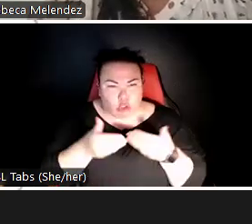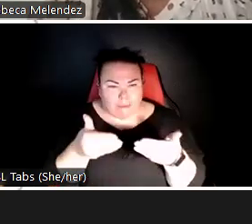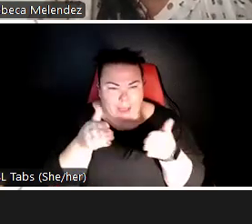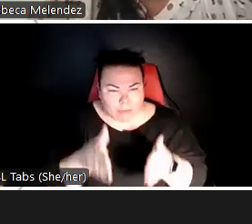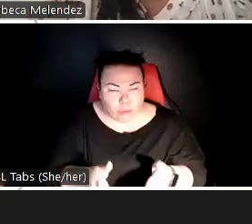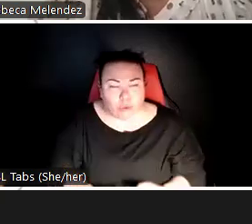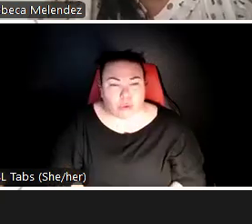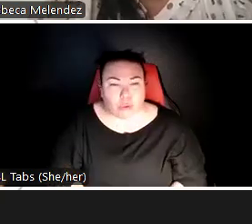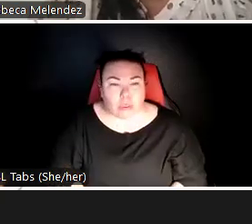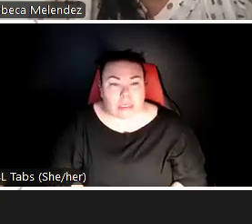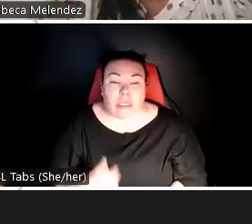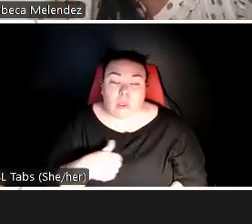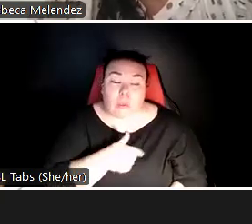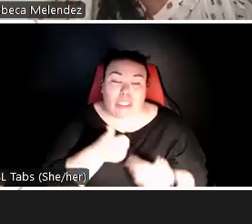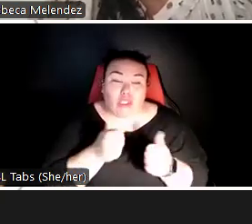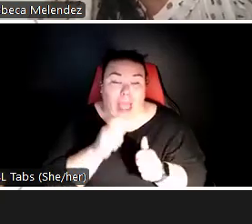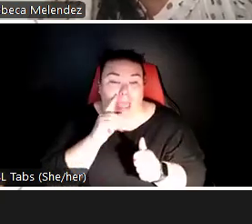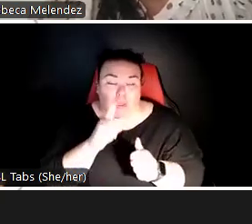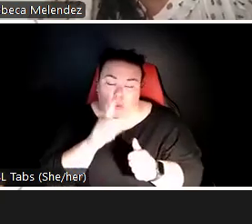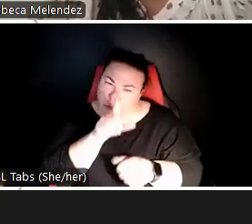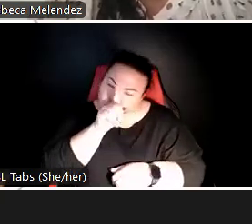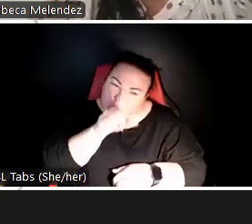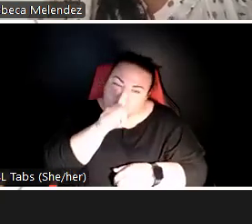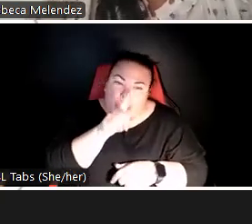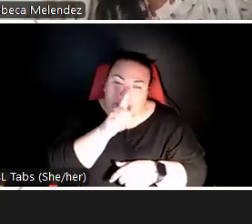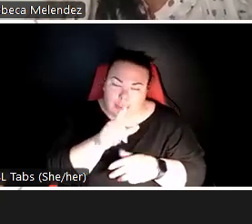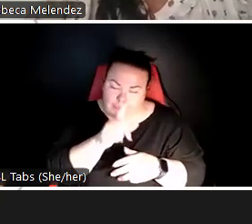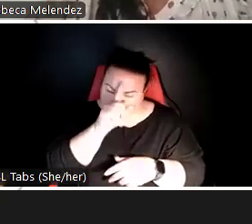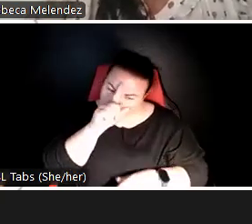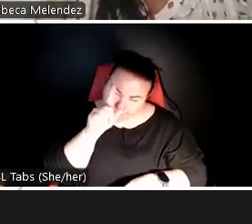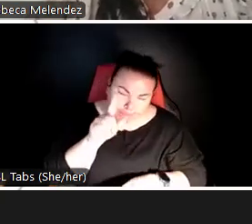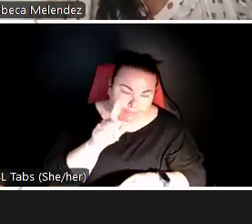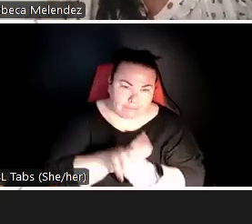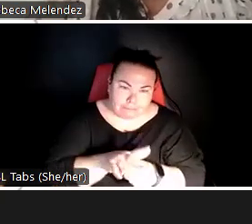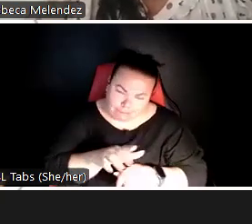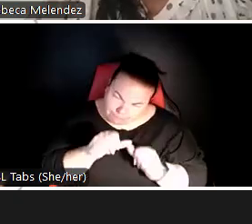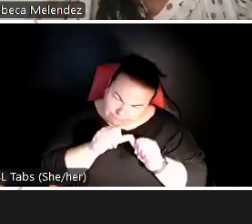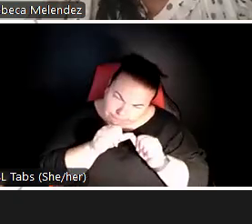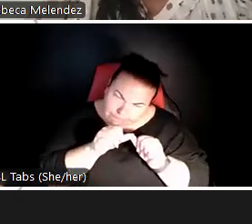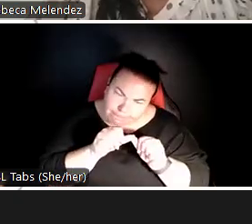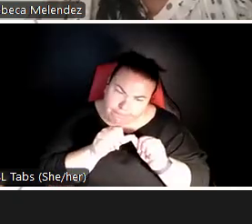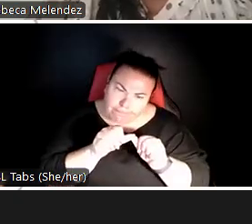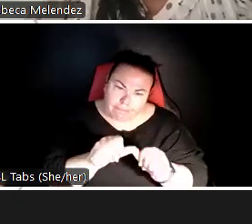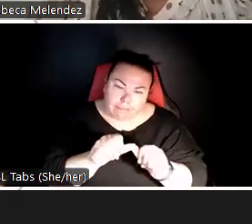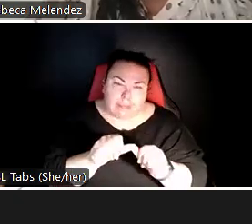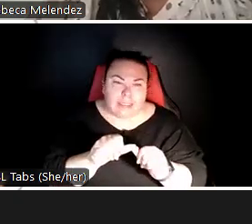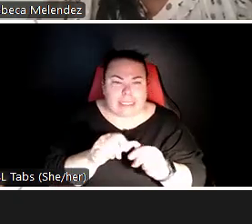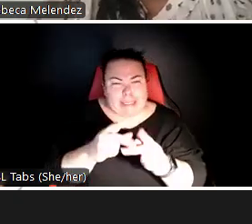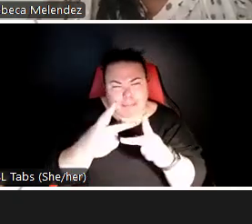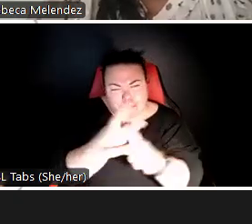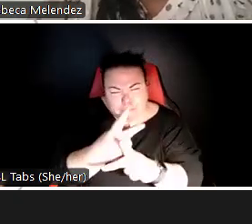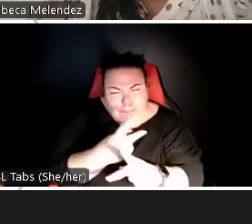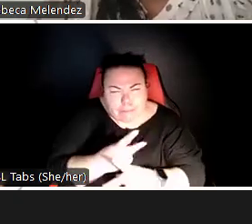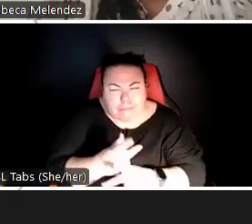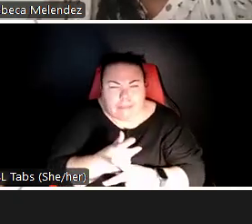gives us an opportunity to focus and heal and really just try to figure out what is the best way